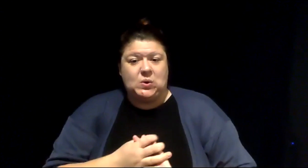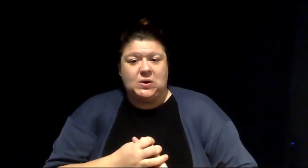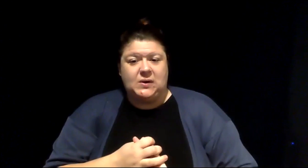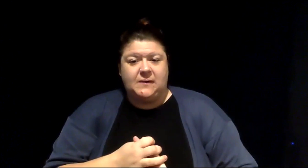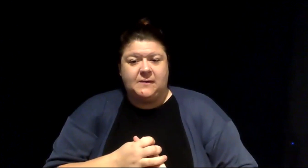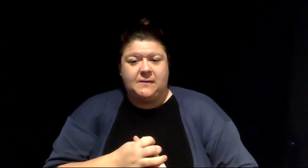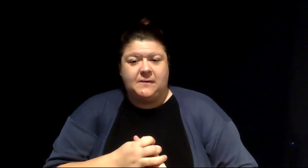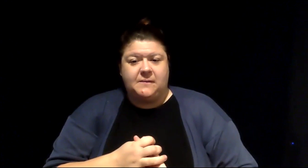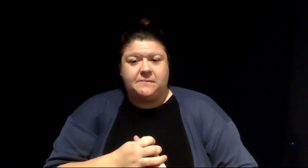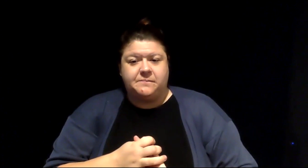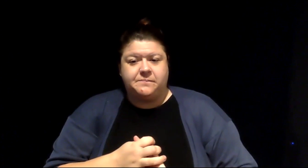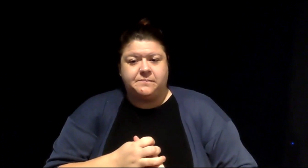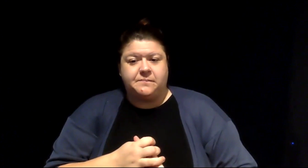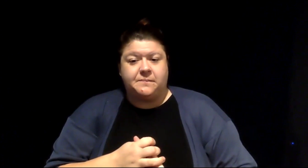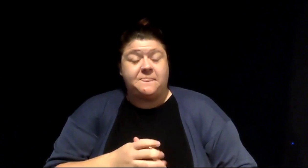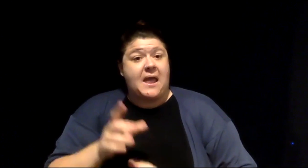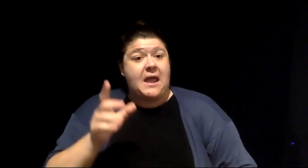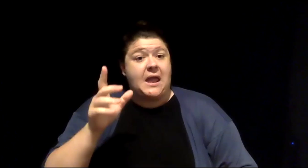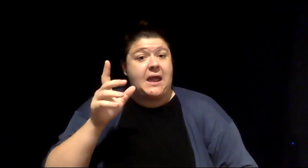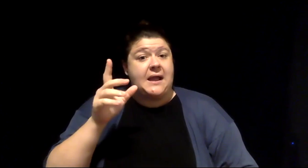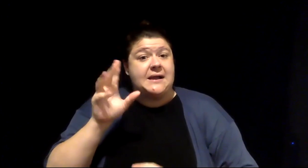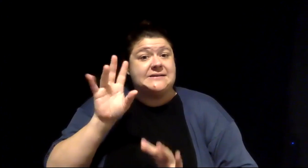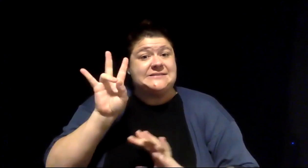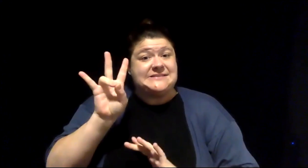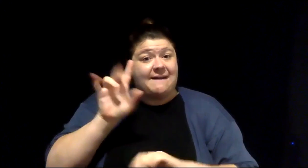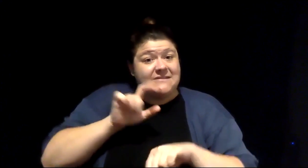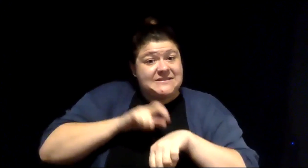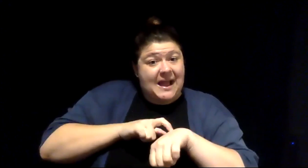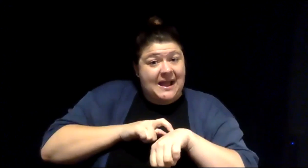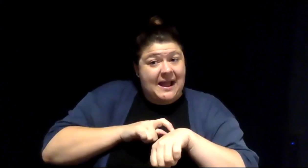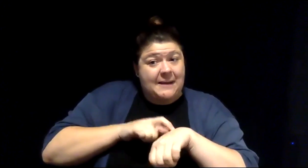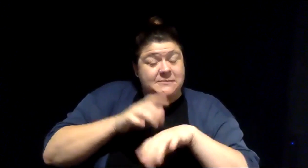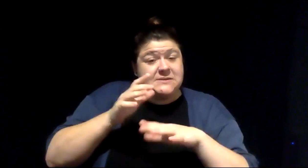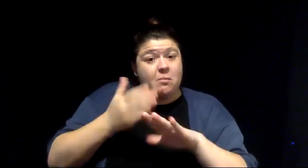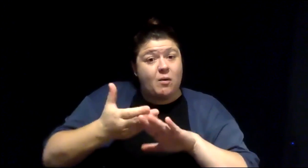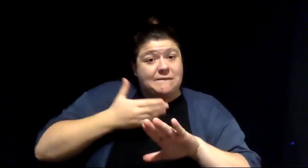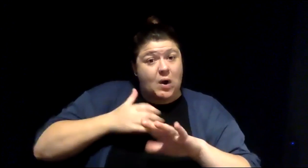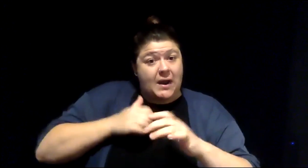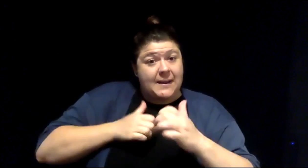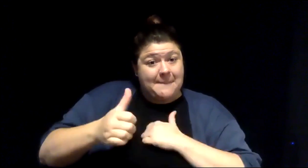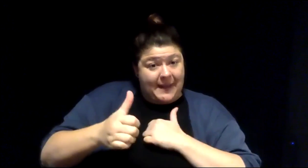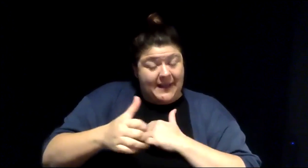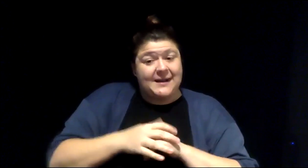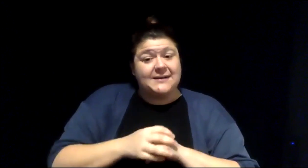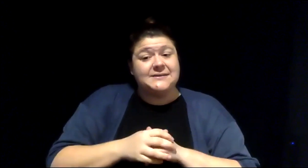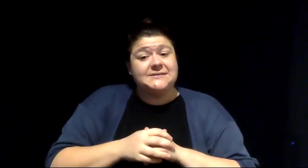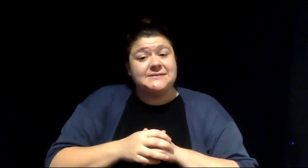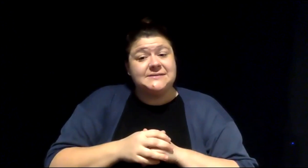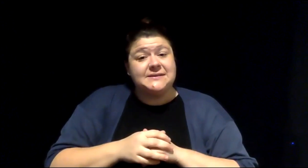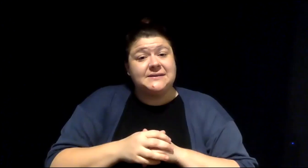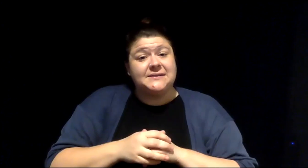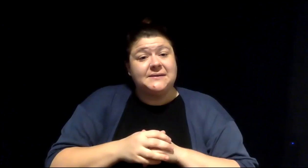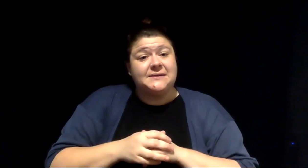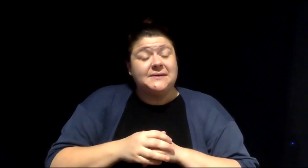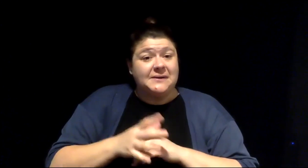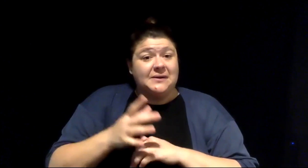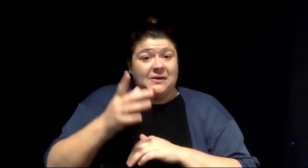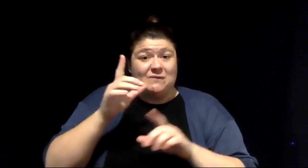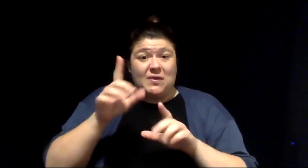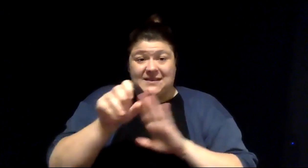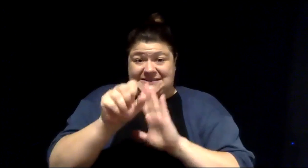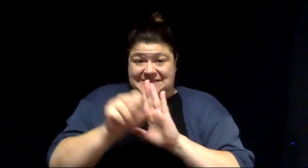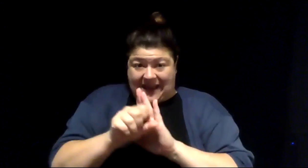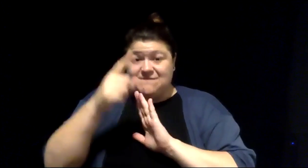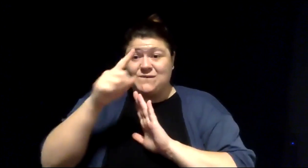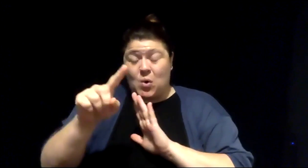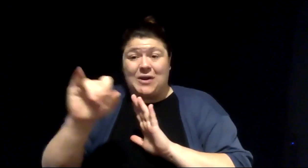and it took me 7 times before I can pass with the state, before I can pass the license for my insurance agent.